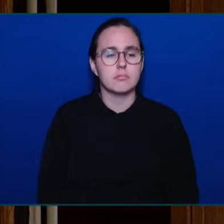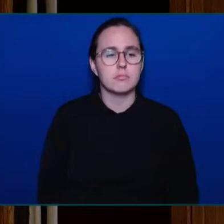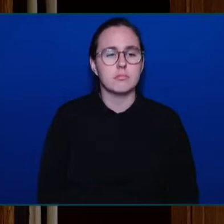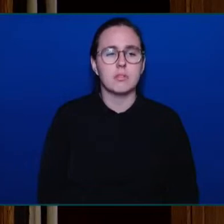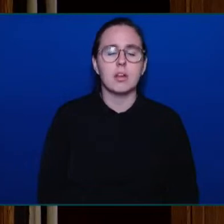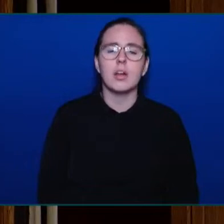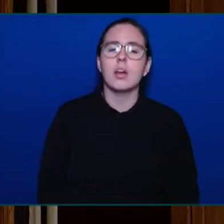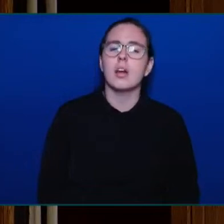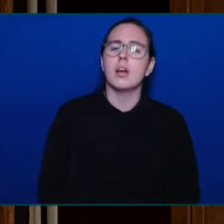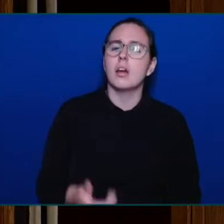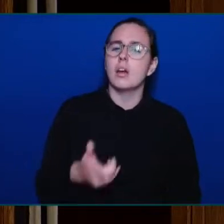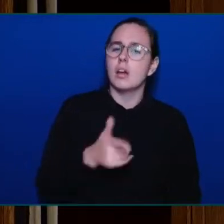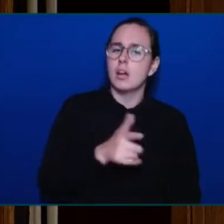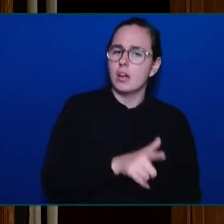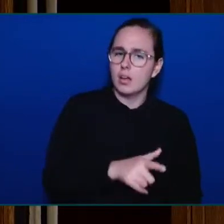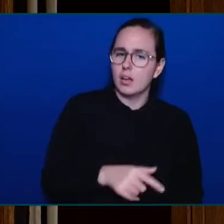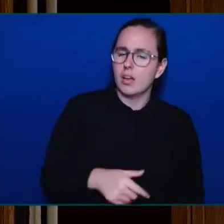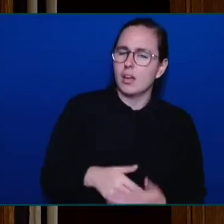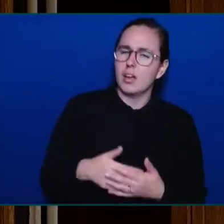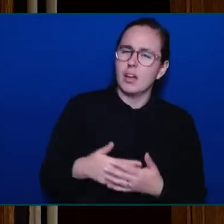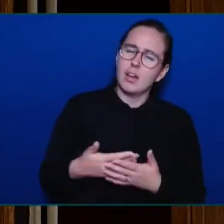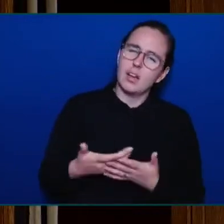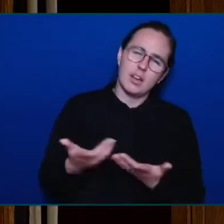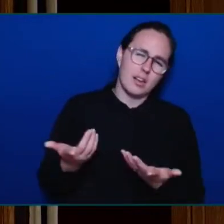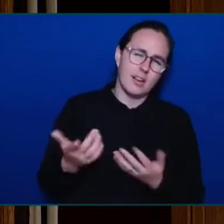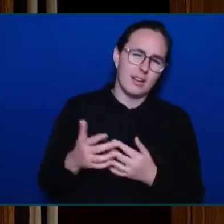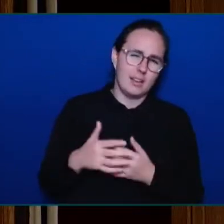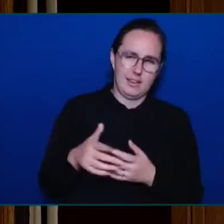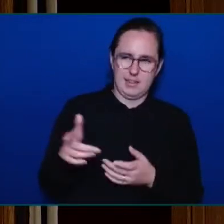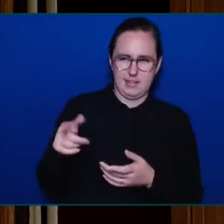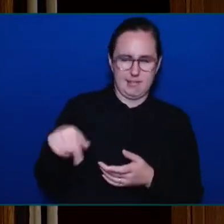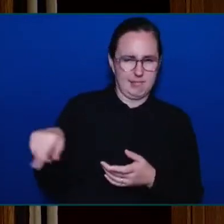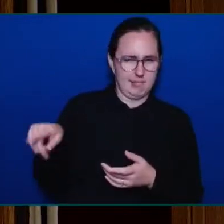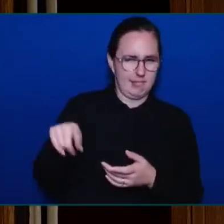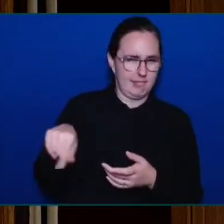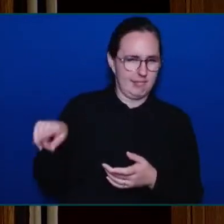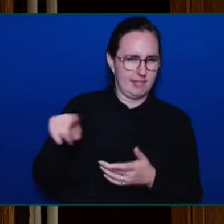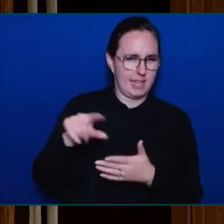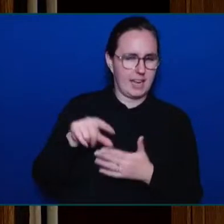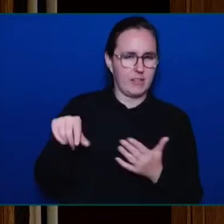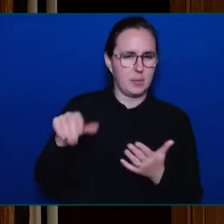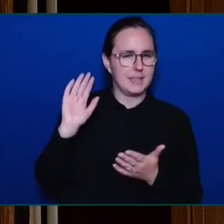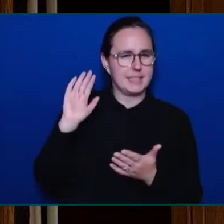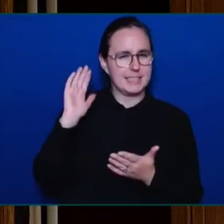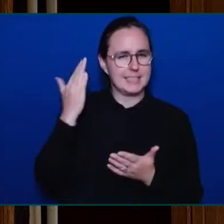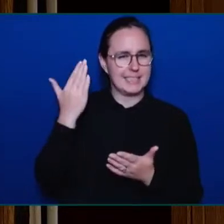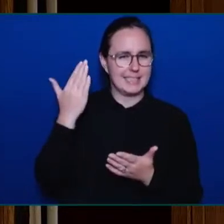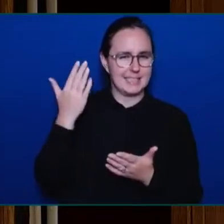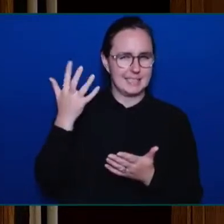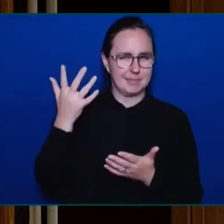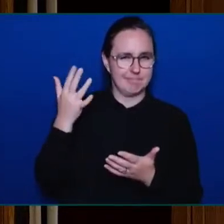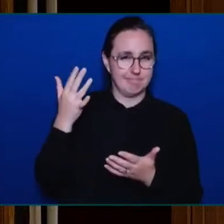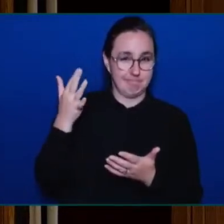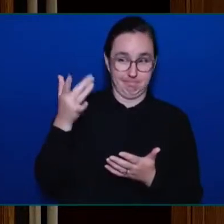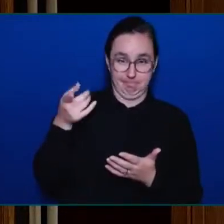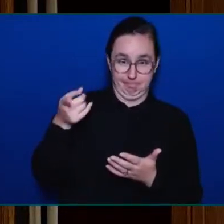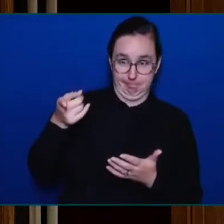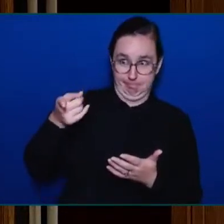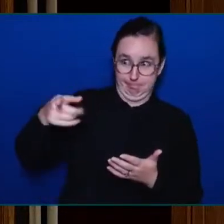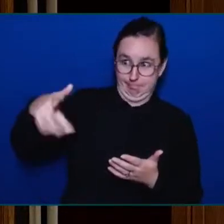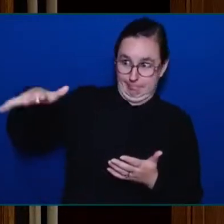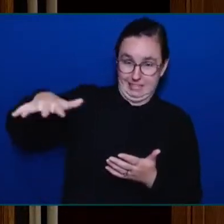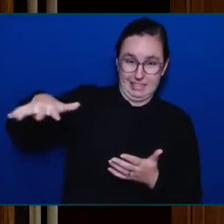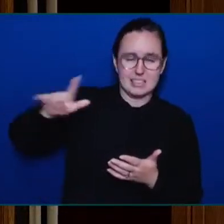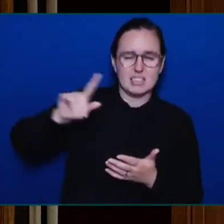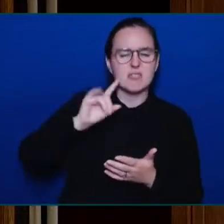to acknowledge is an absolute mess out there. We've got a growing state of lawlessness. We've got people who are terrified